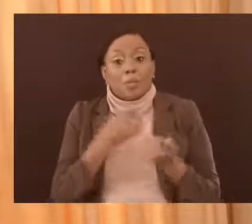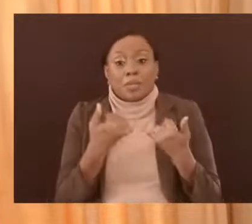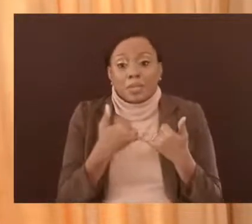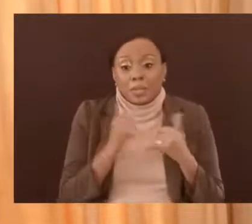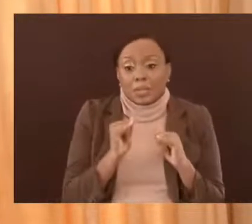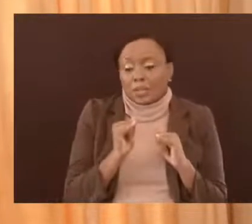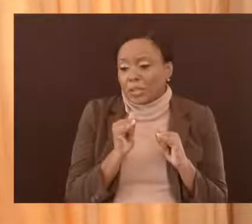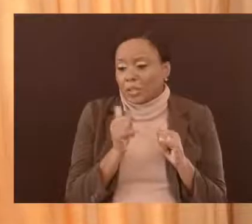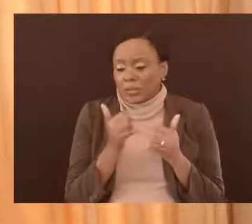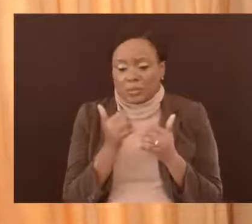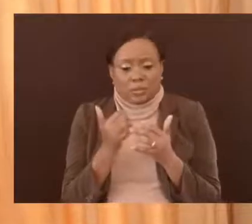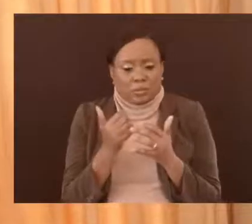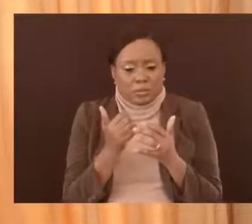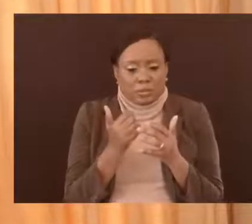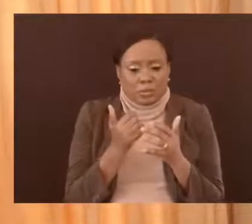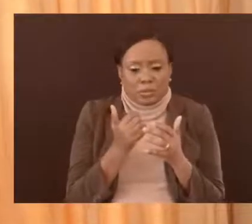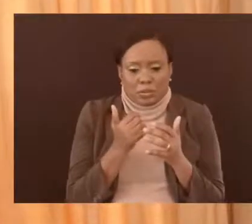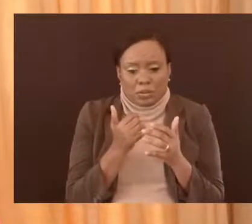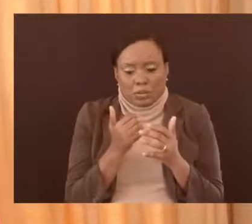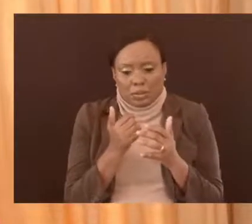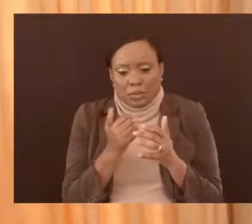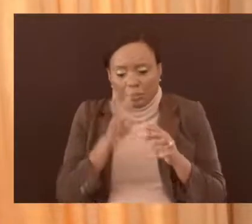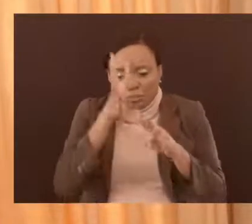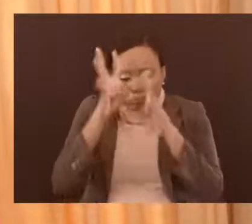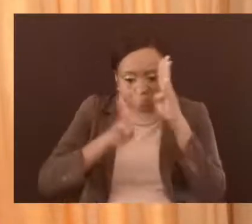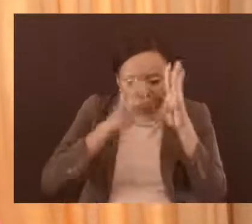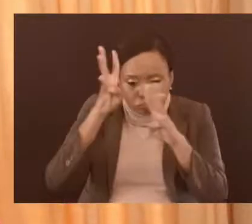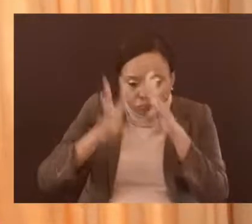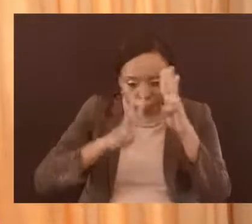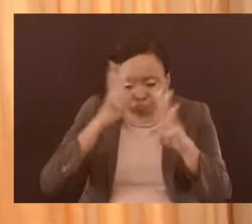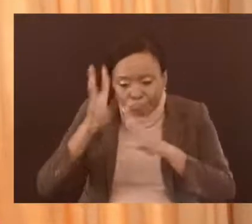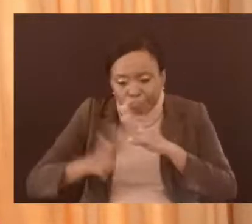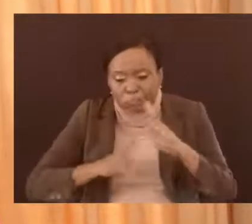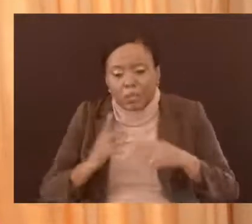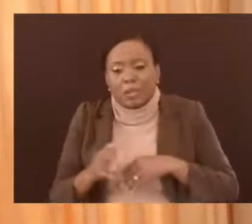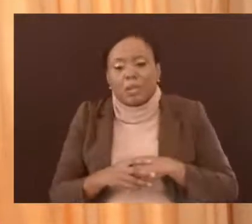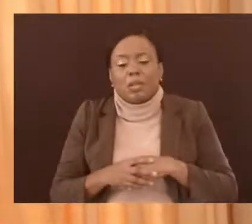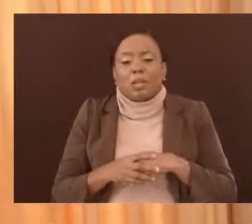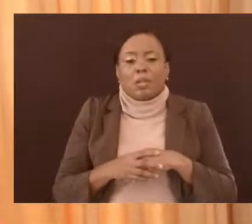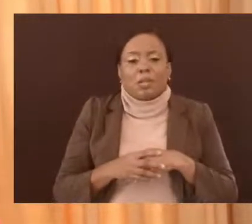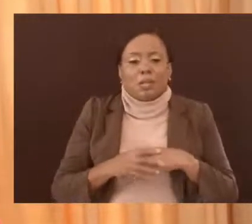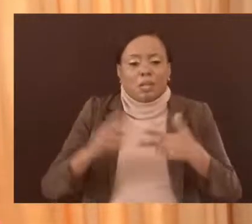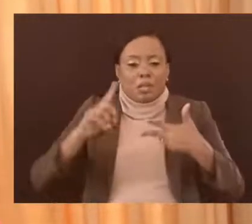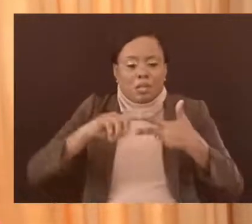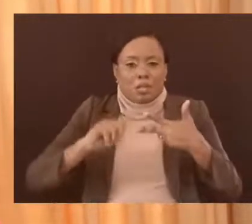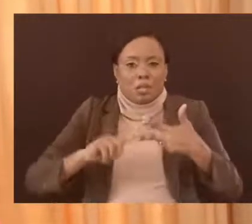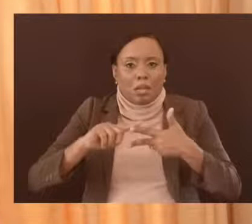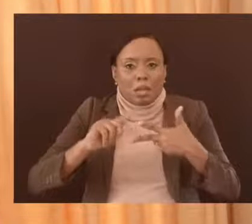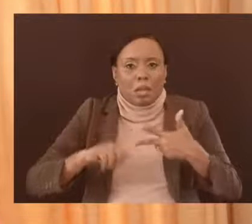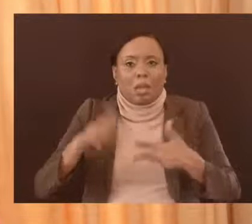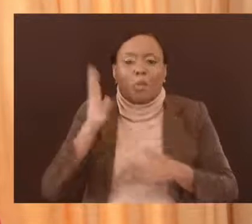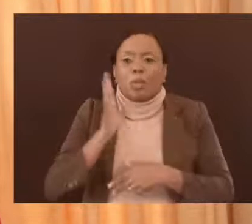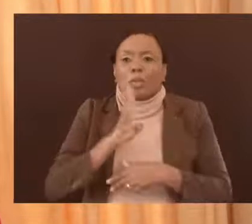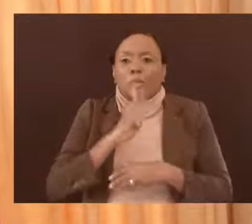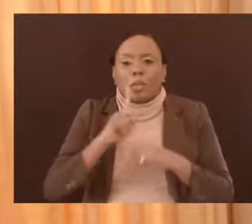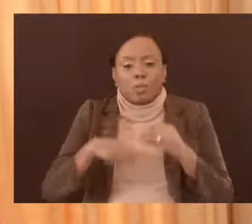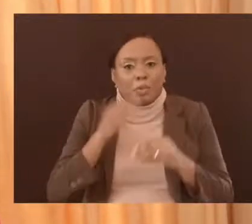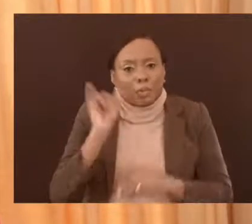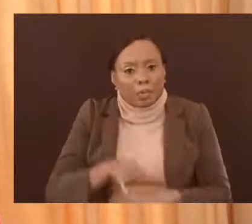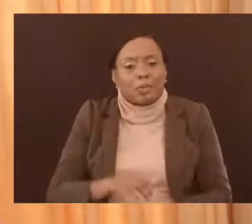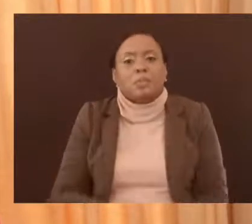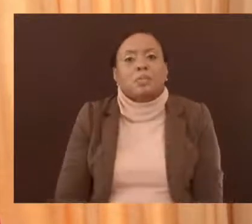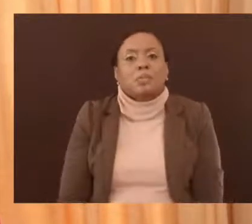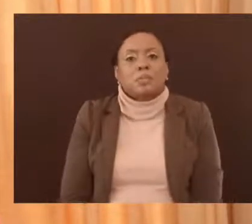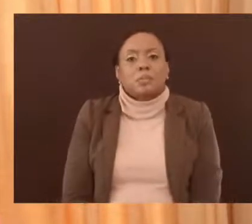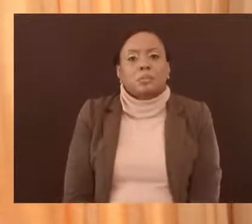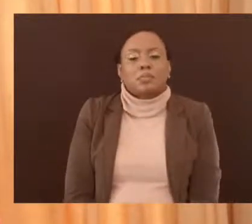and centers of excellence, and Dr. Denny I know can speak to those in greater detail a bit later. It doesn't mean that we have not started